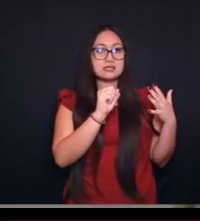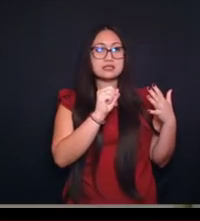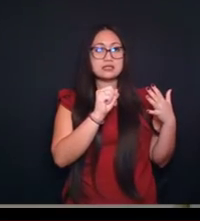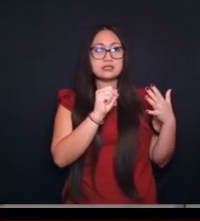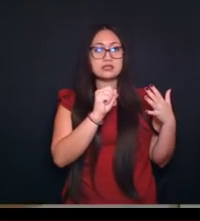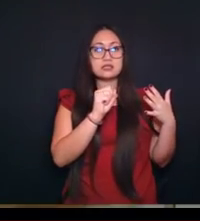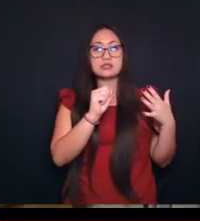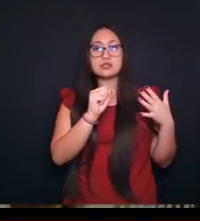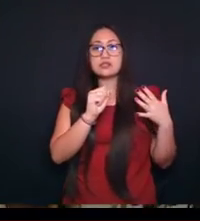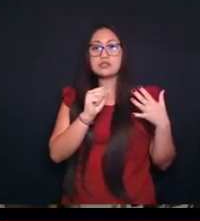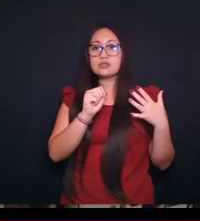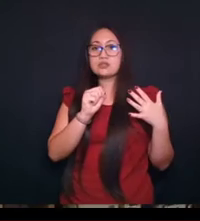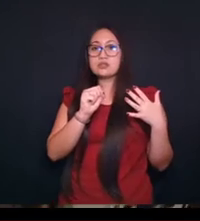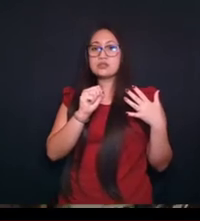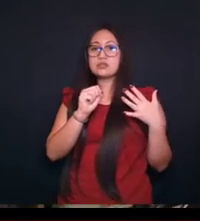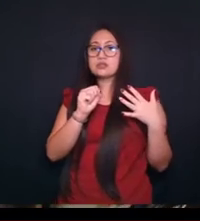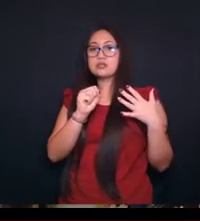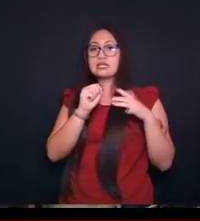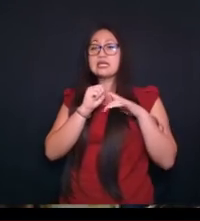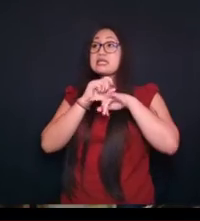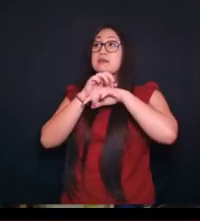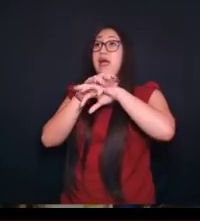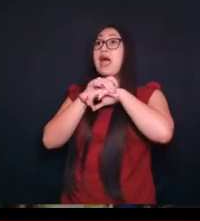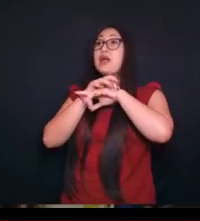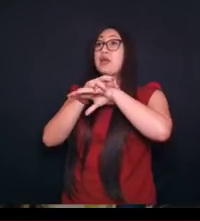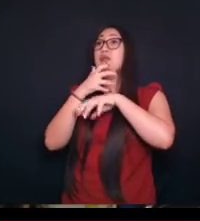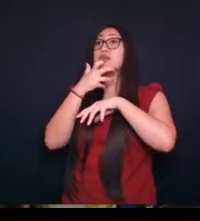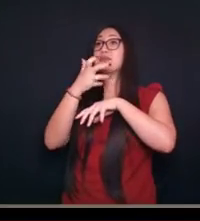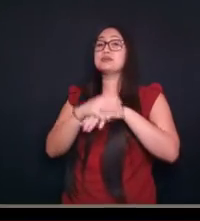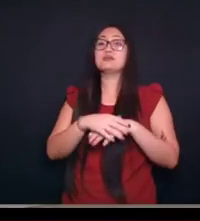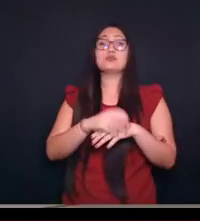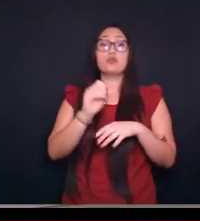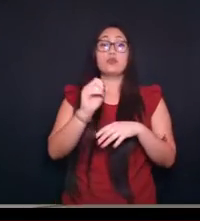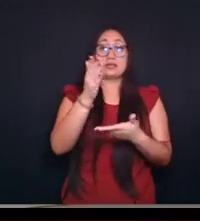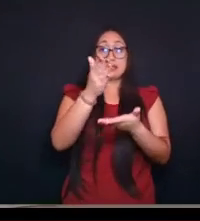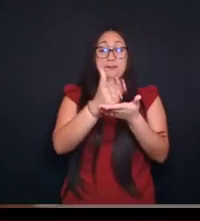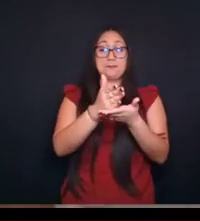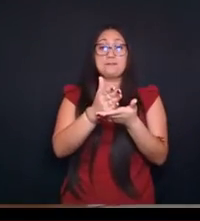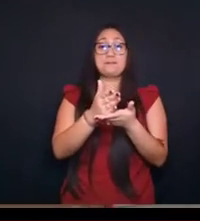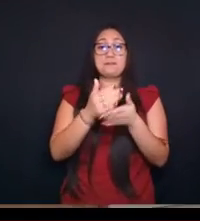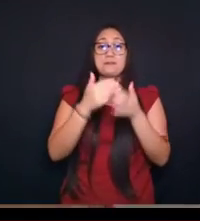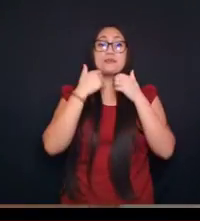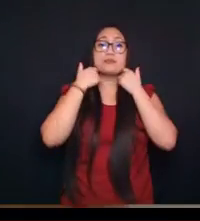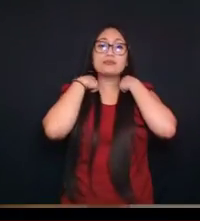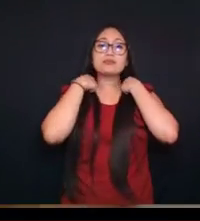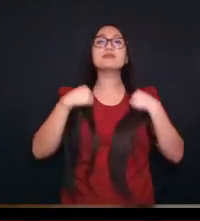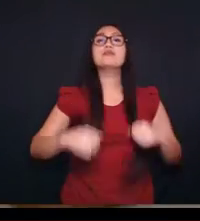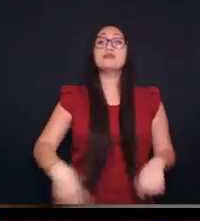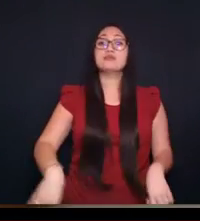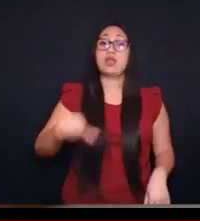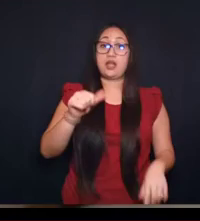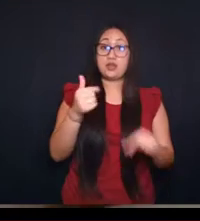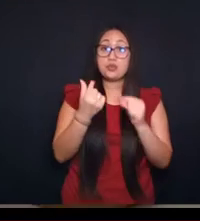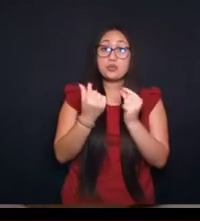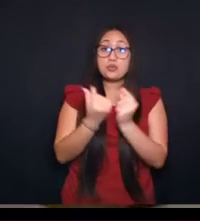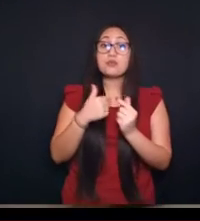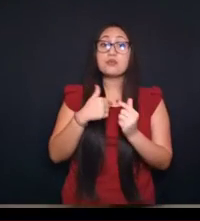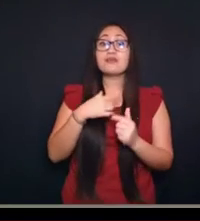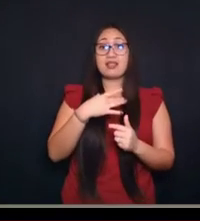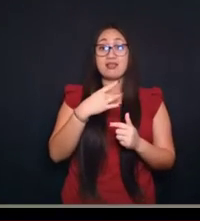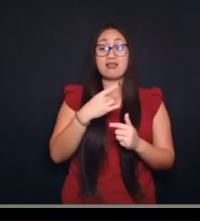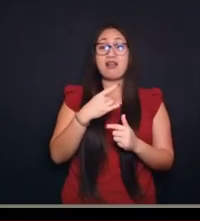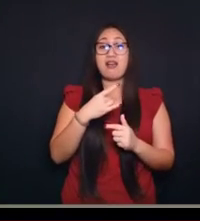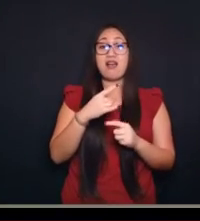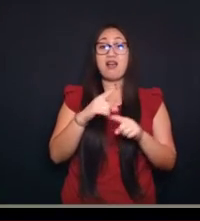striders lost their vision. All right, stop. We've got another group. I like how we have different groups